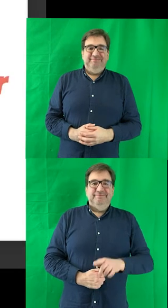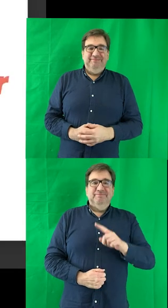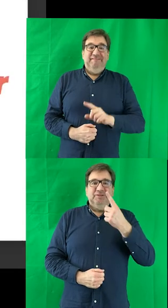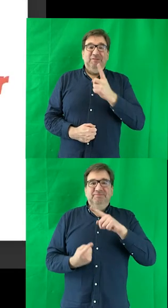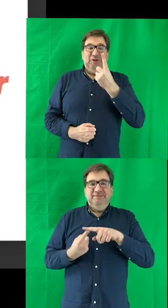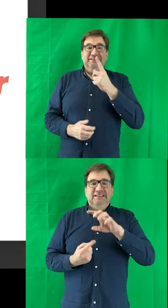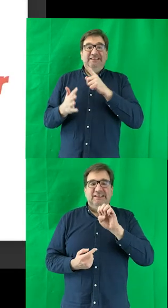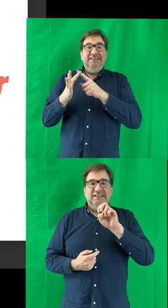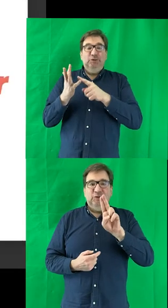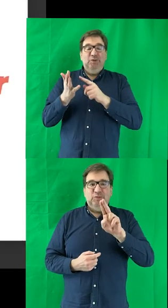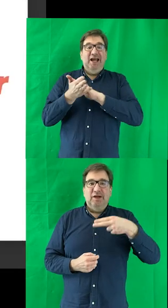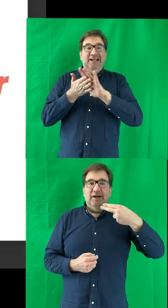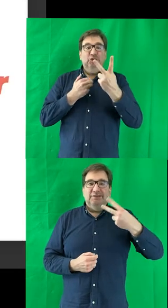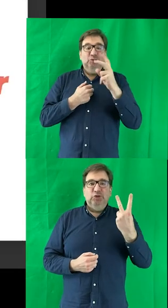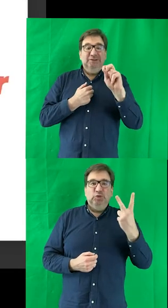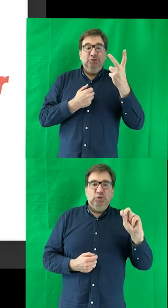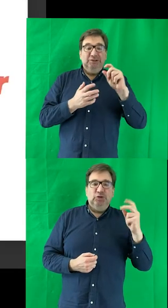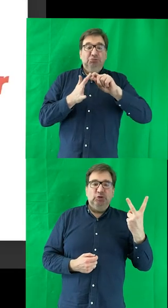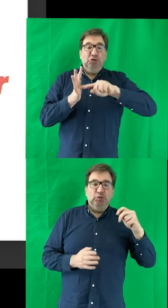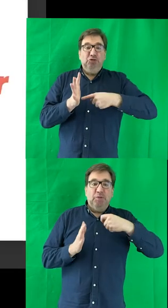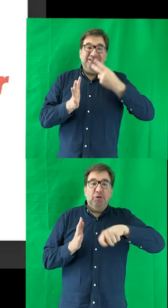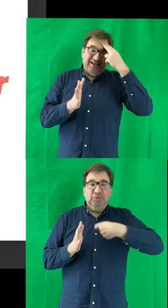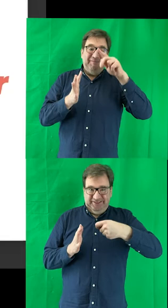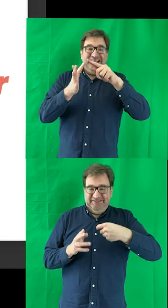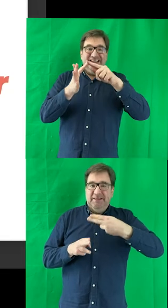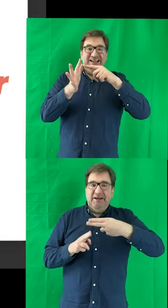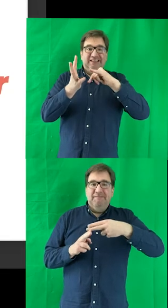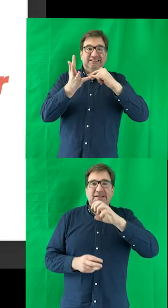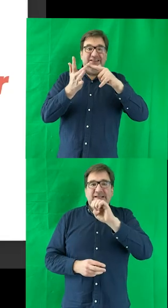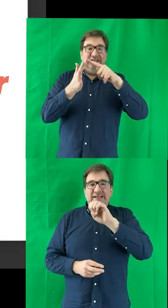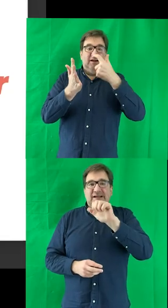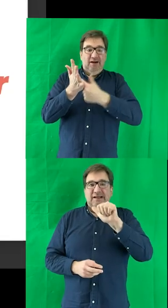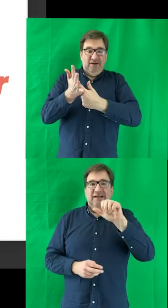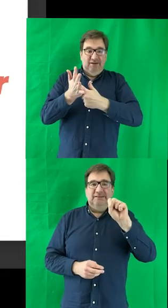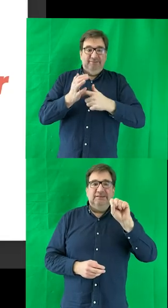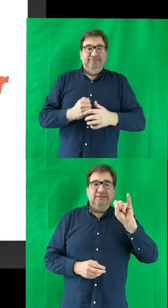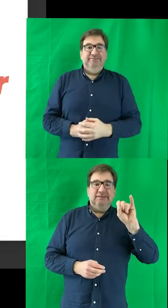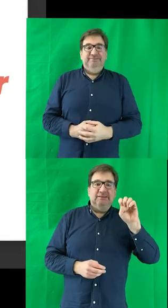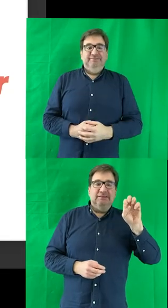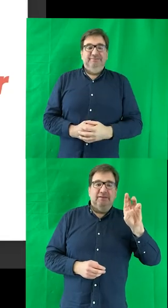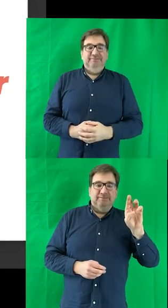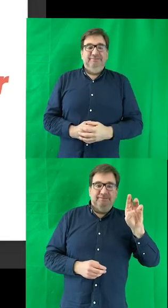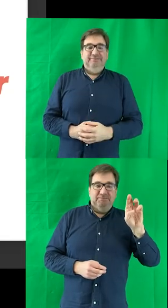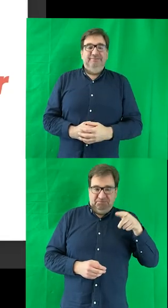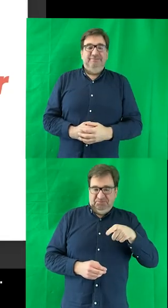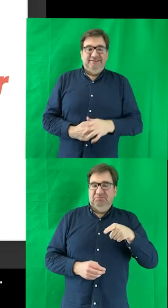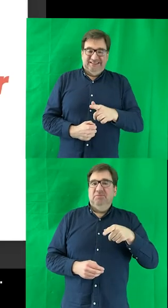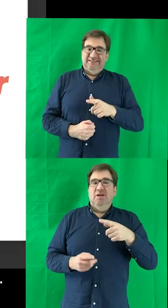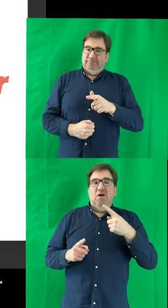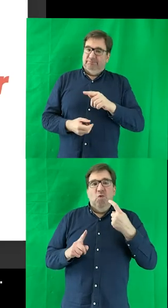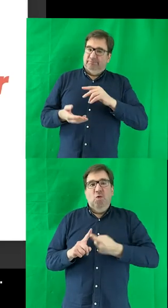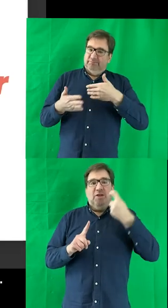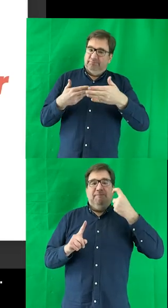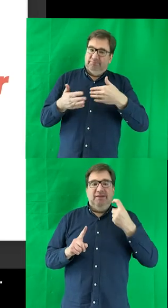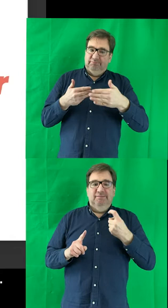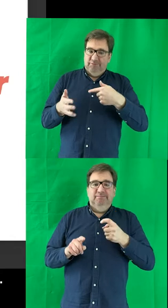The first is an EU H 2020 project, which is entitled Easier, and it deals